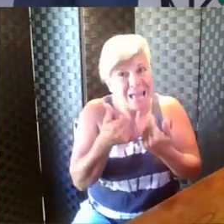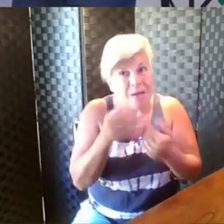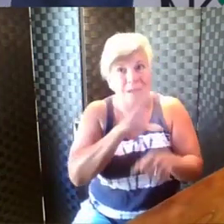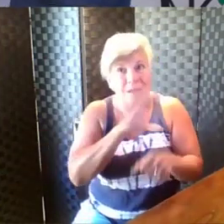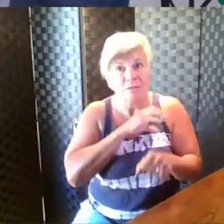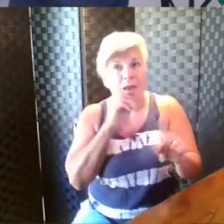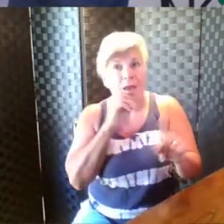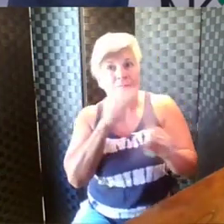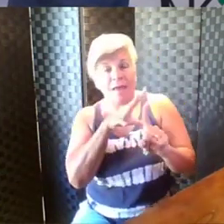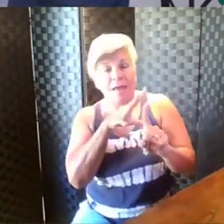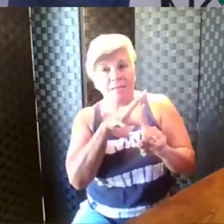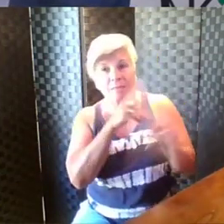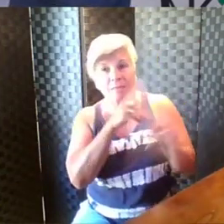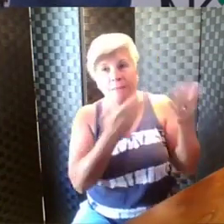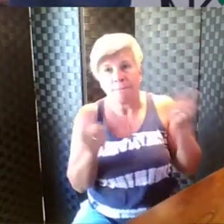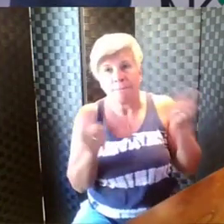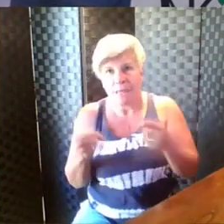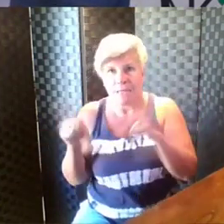plot.